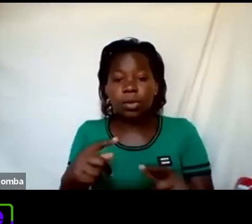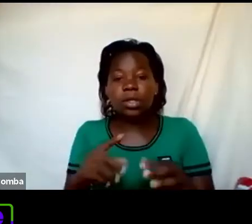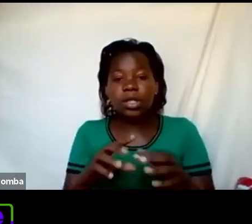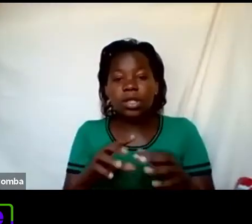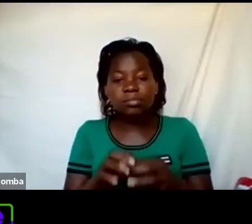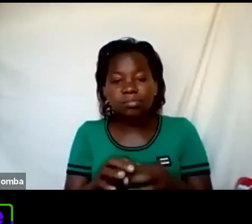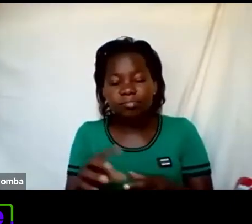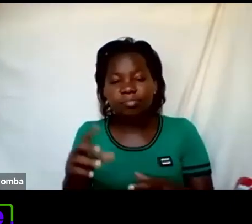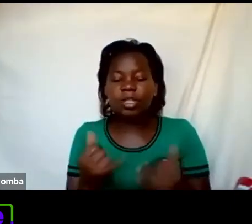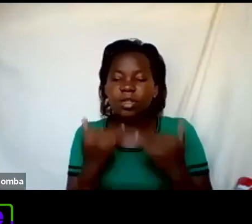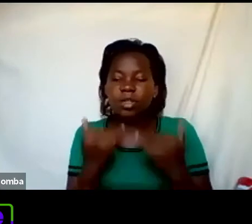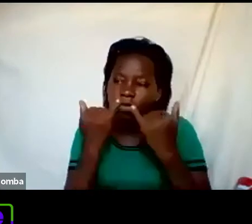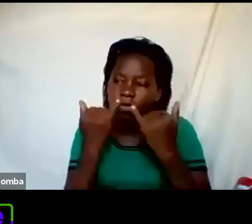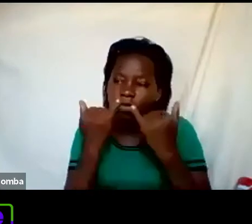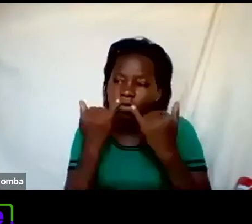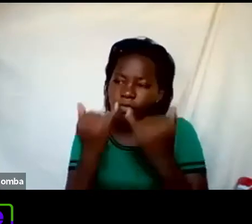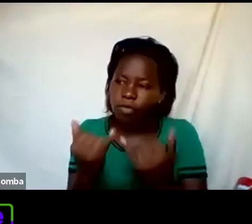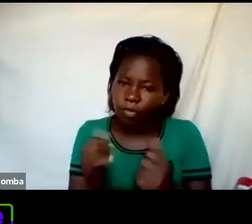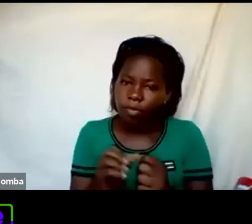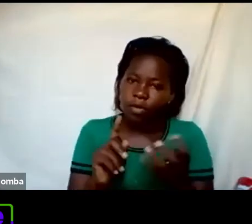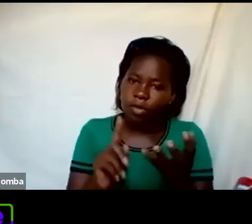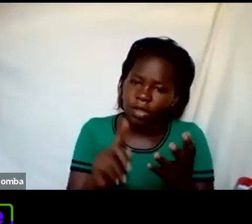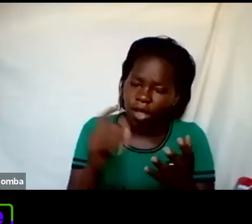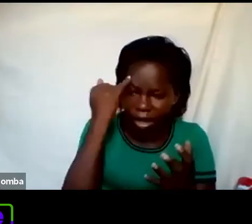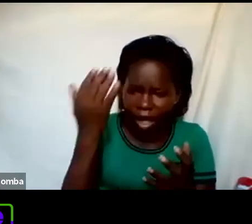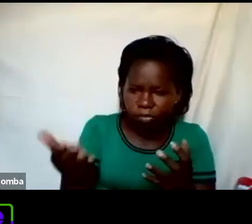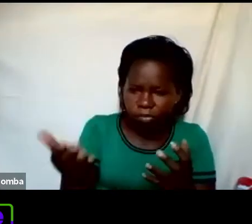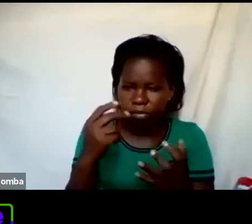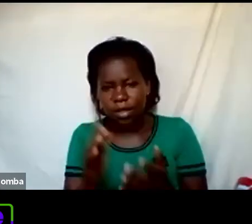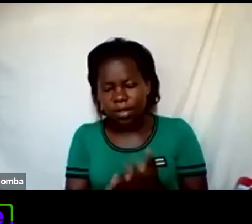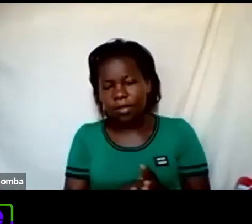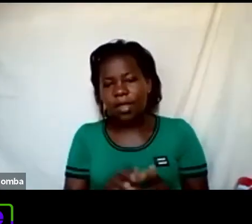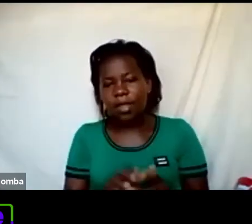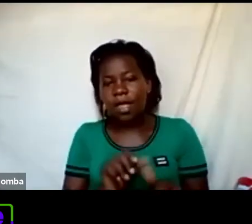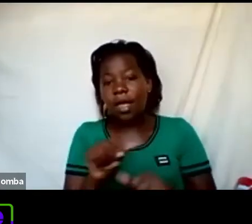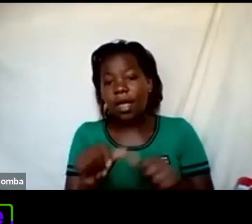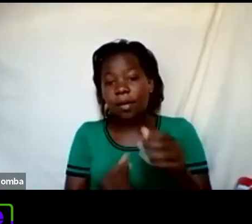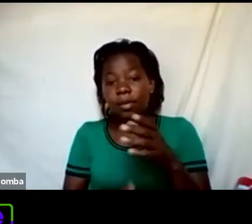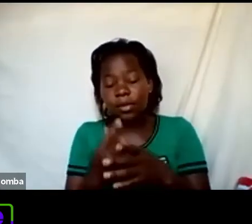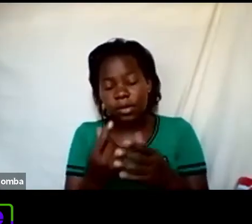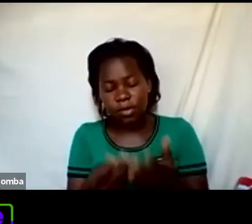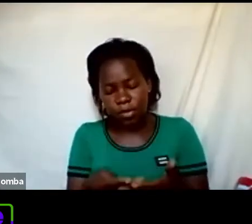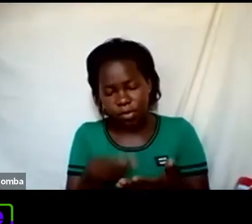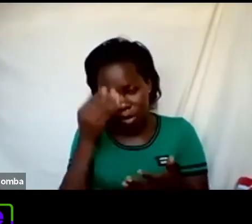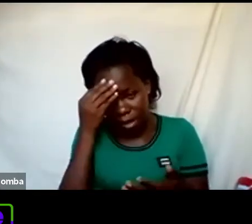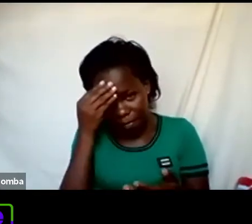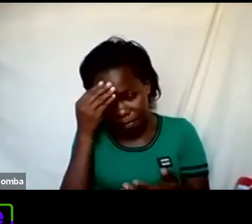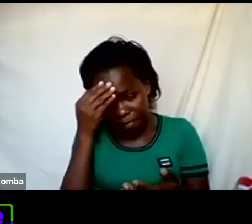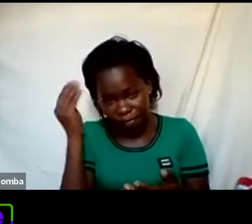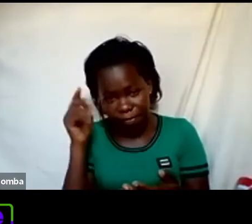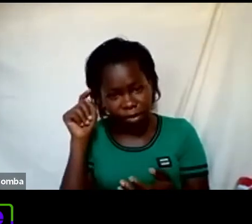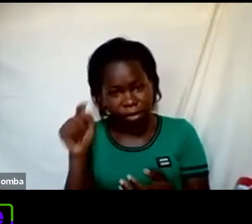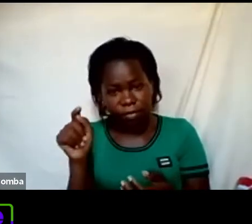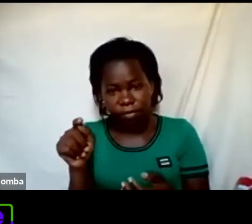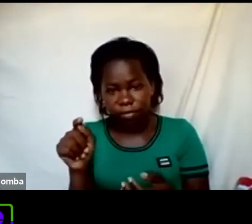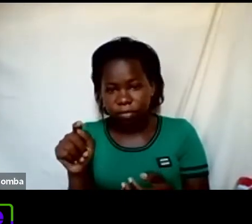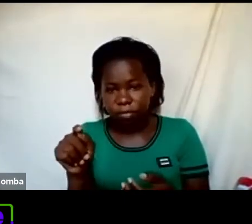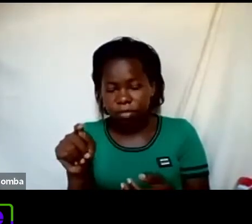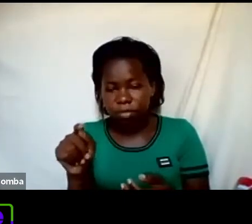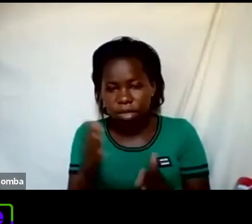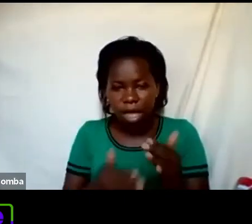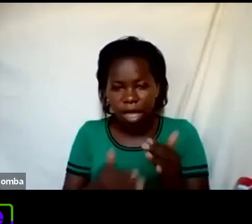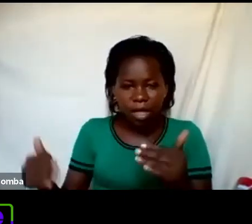you there is this idea. So aside from the opportunity to learn, this access to digital